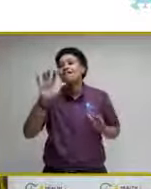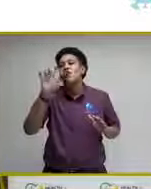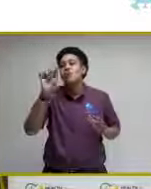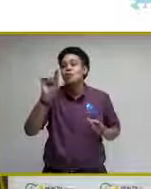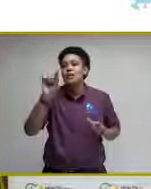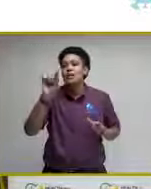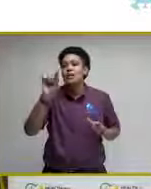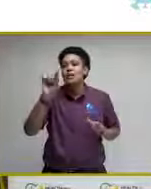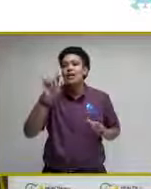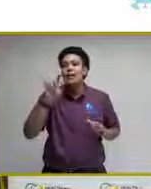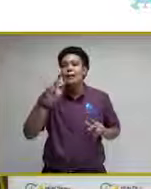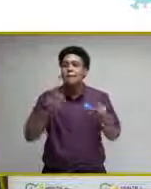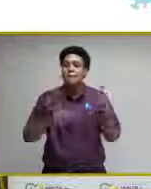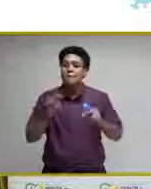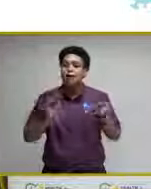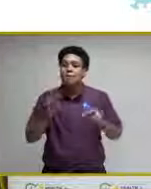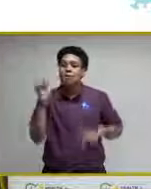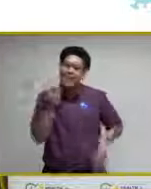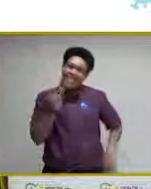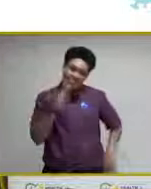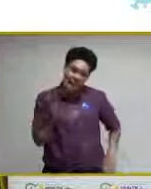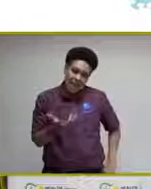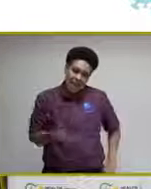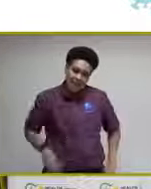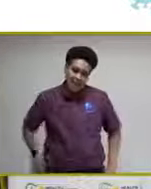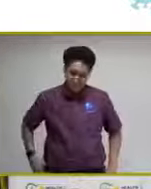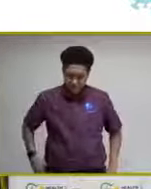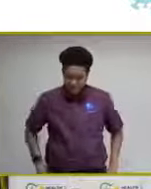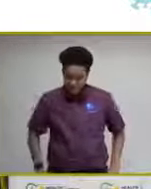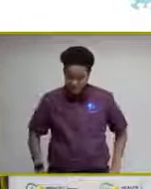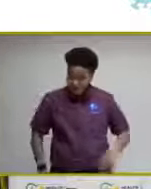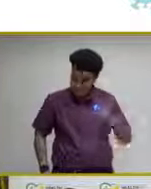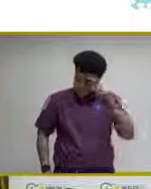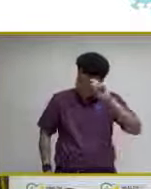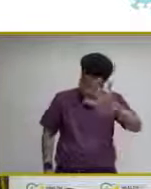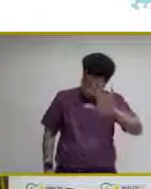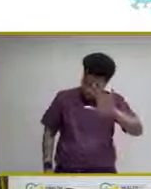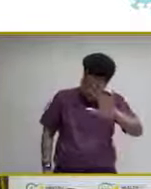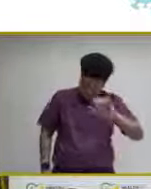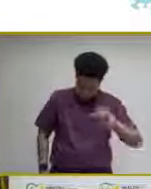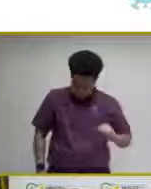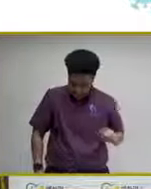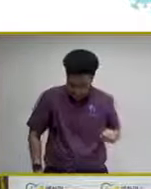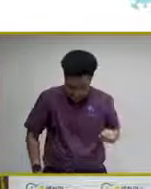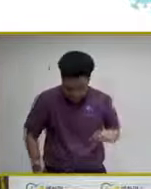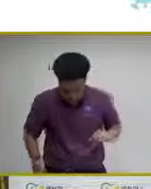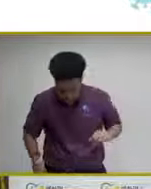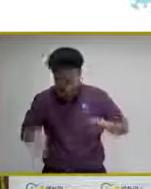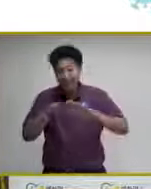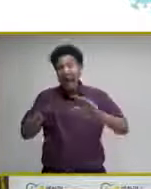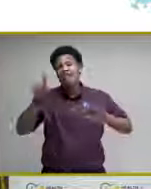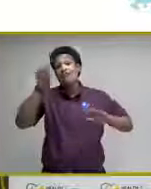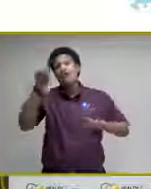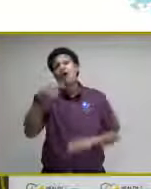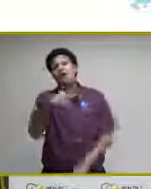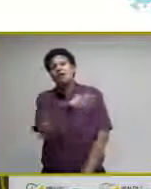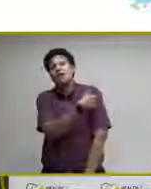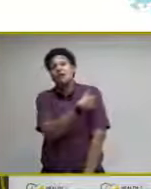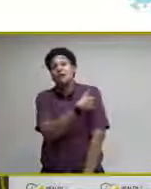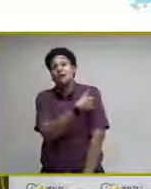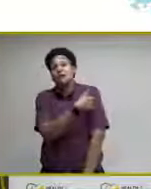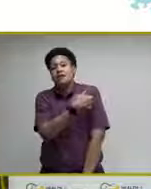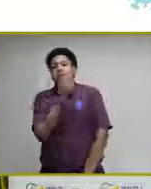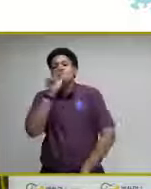3,720 persons per day. However, level 1 vaccination is a